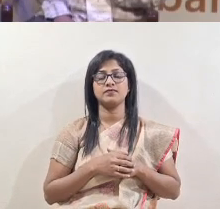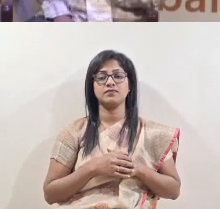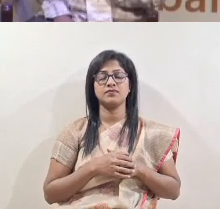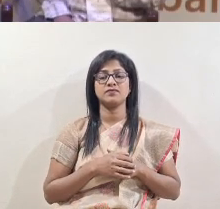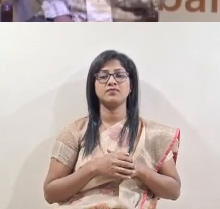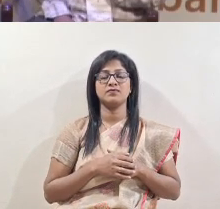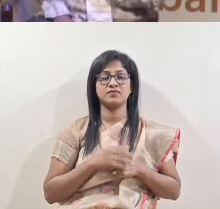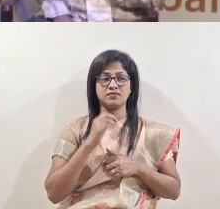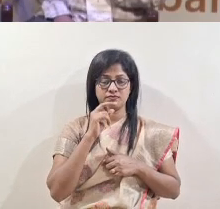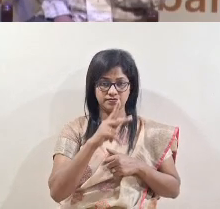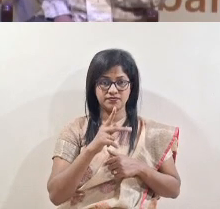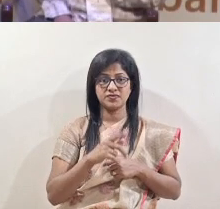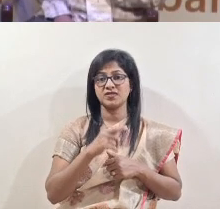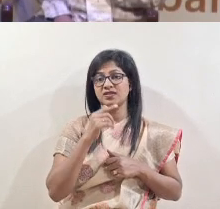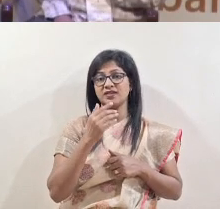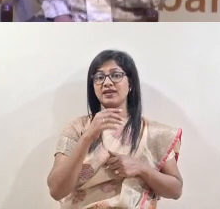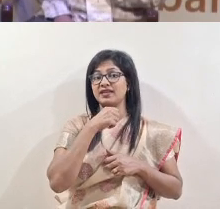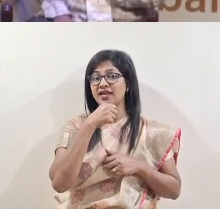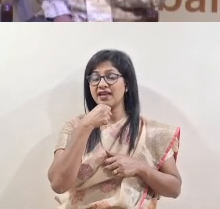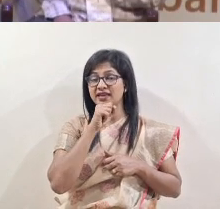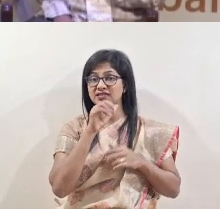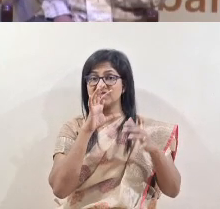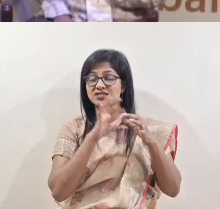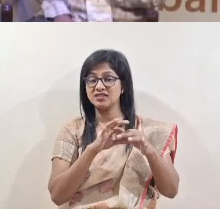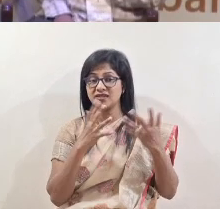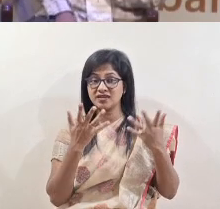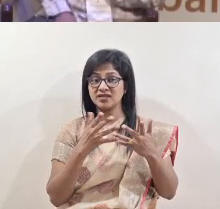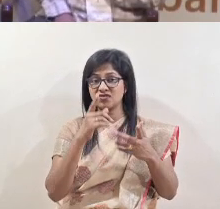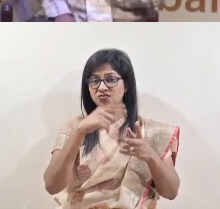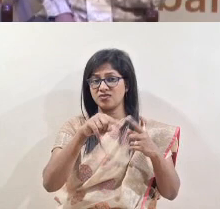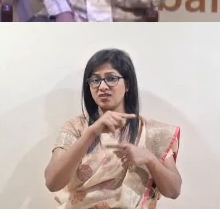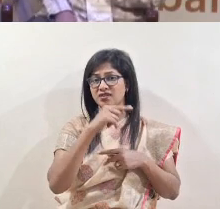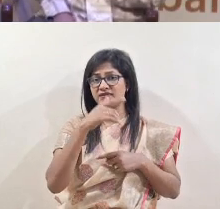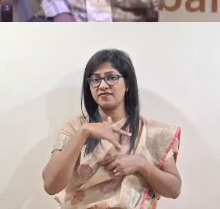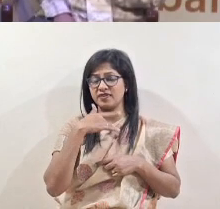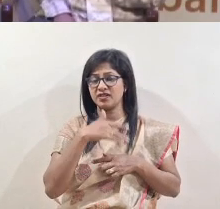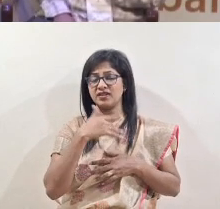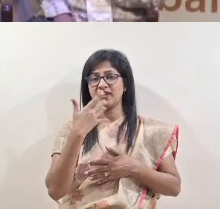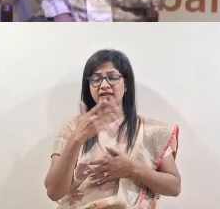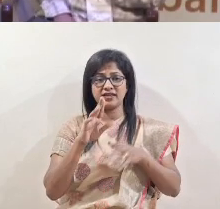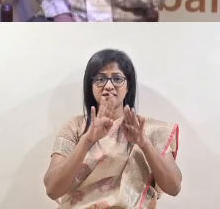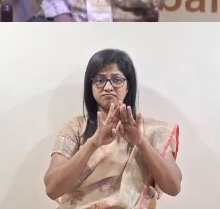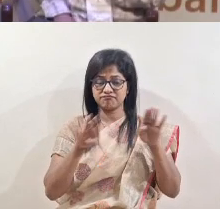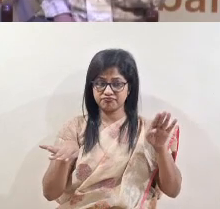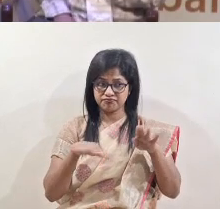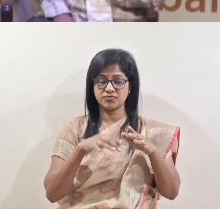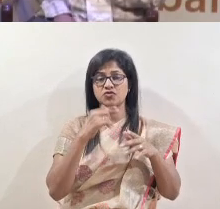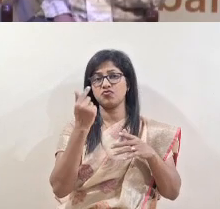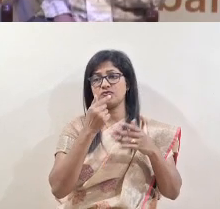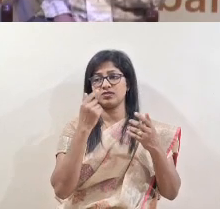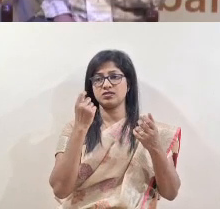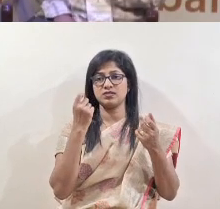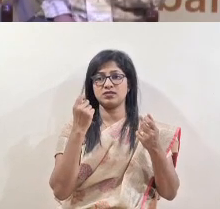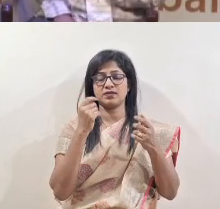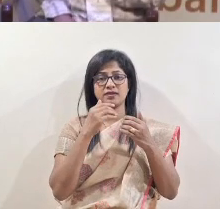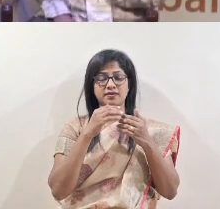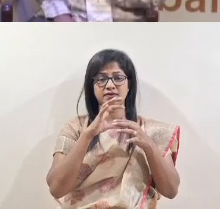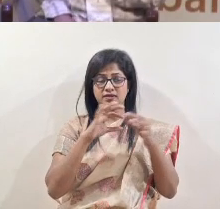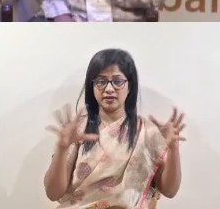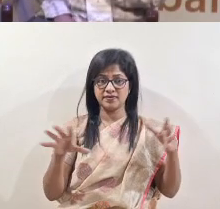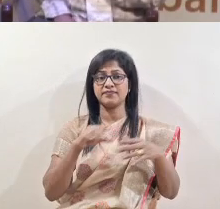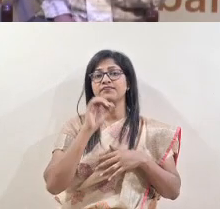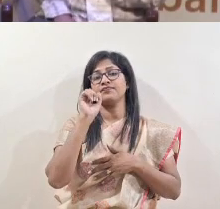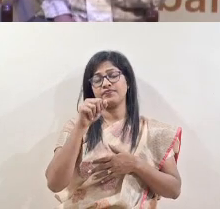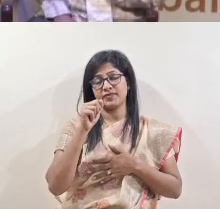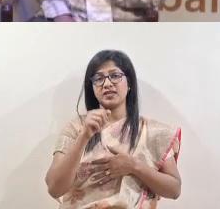And so Okay, in the and night time, age-wise, did you find any disparity in the utilization? yes, sir.